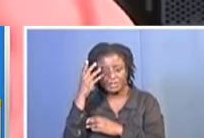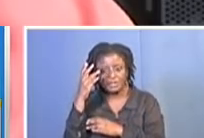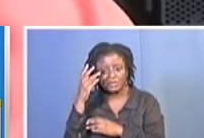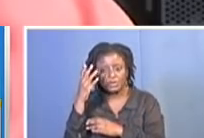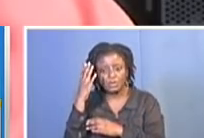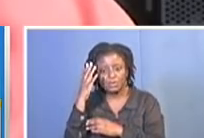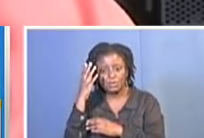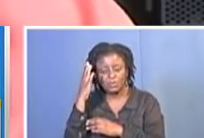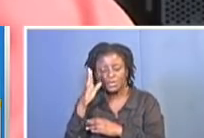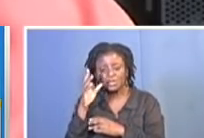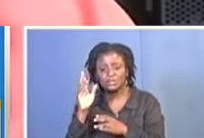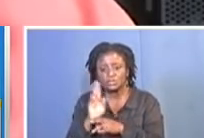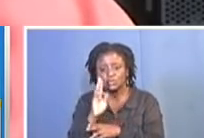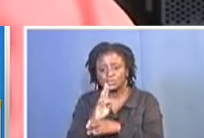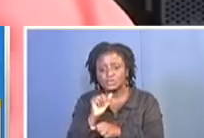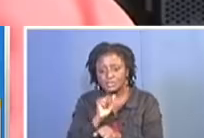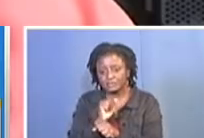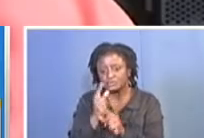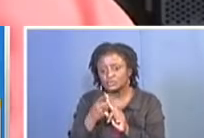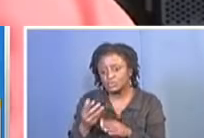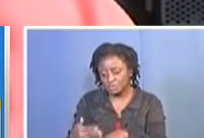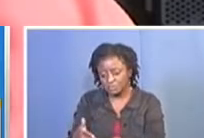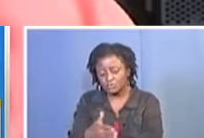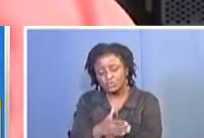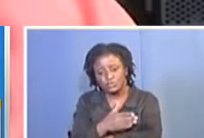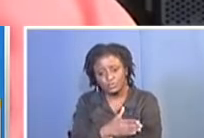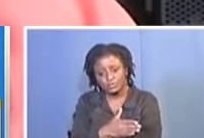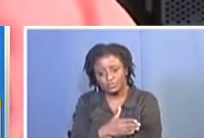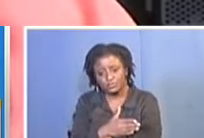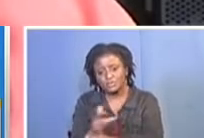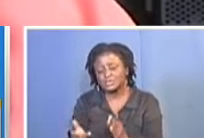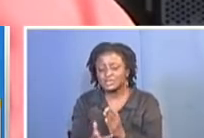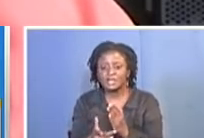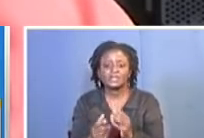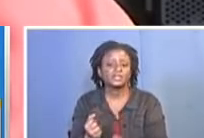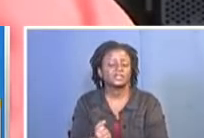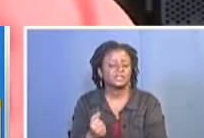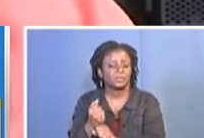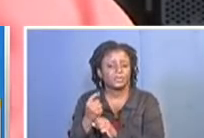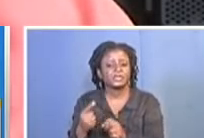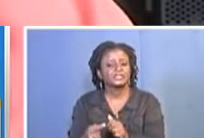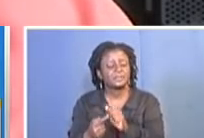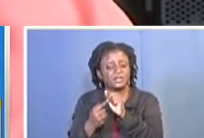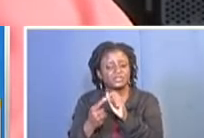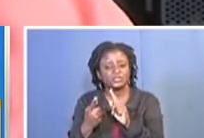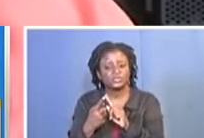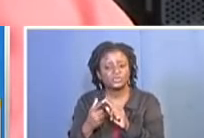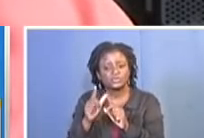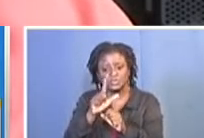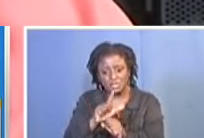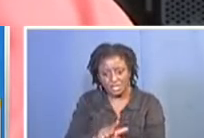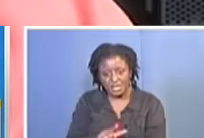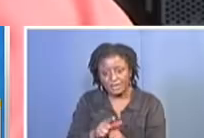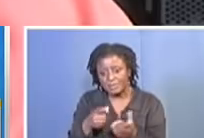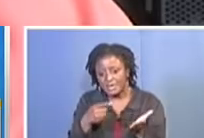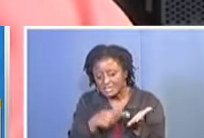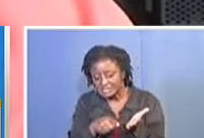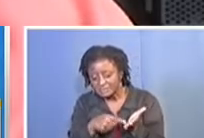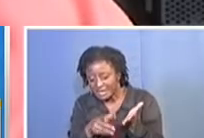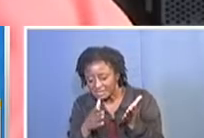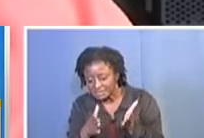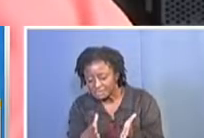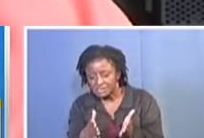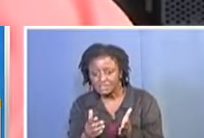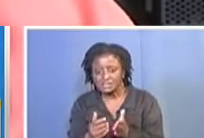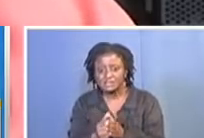its endeavors to improve the technical support, particularly to the labor inspectors, to deal with